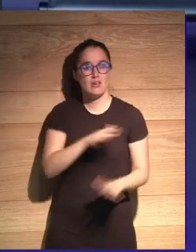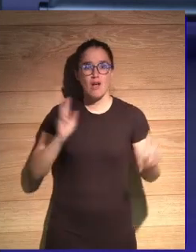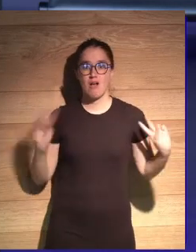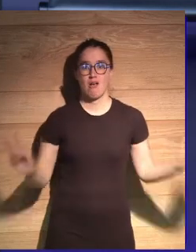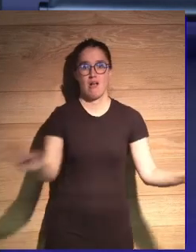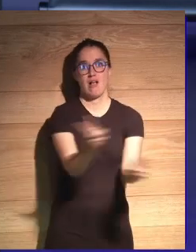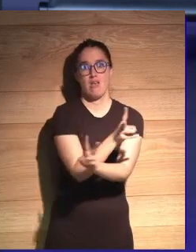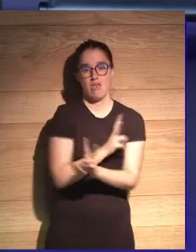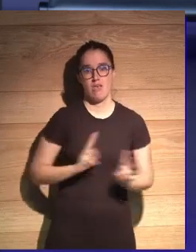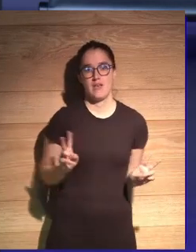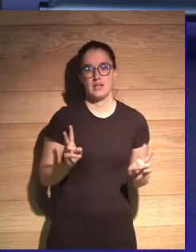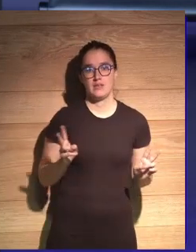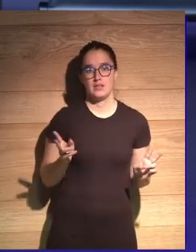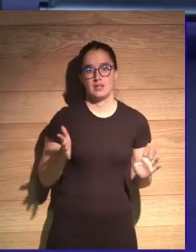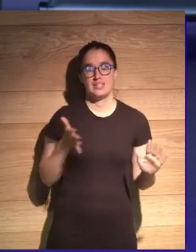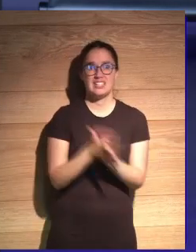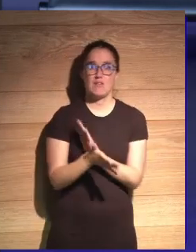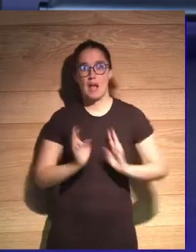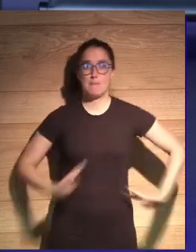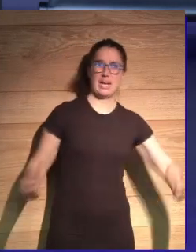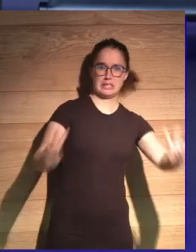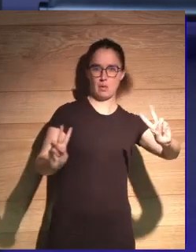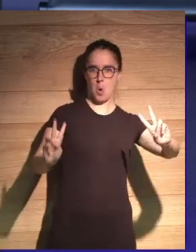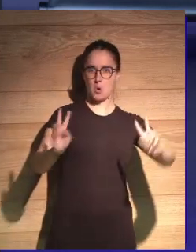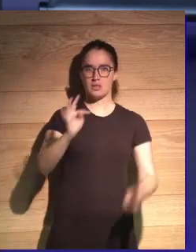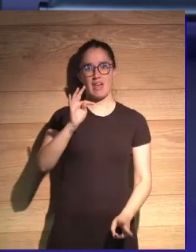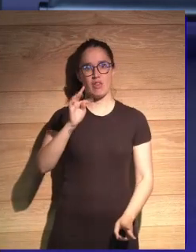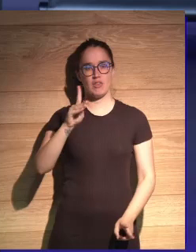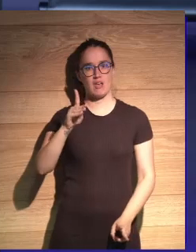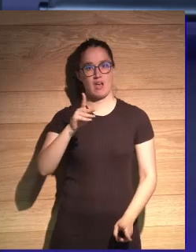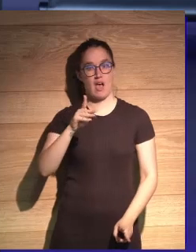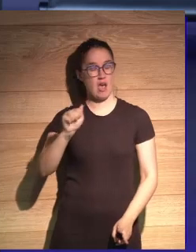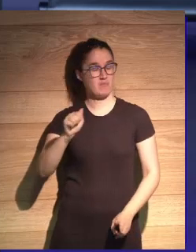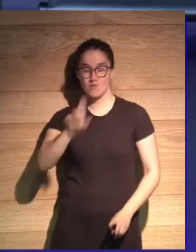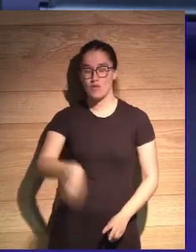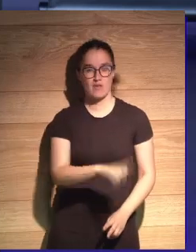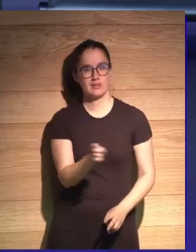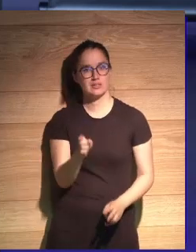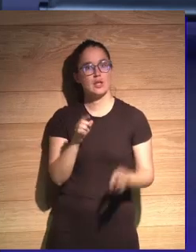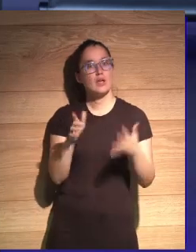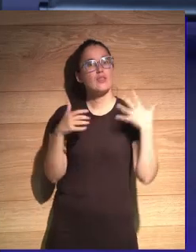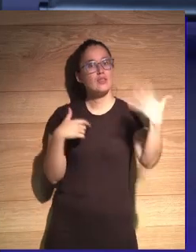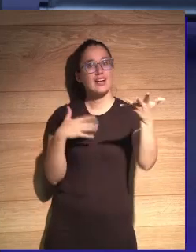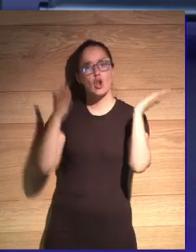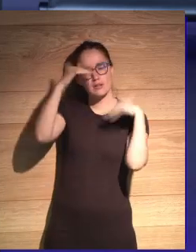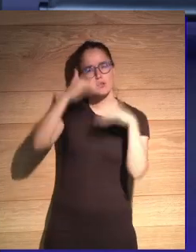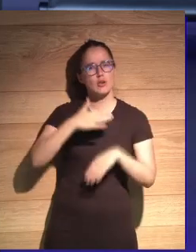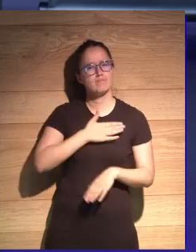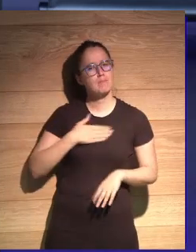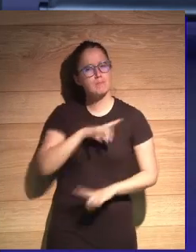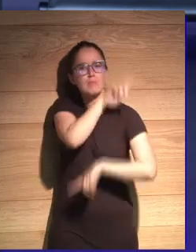us. A boy that moves too much has TADH.